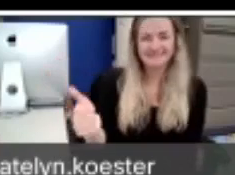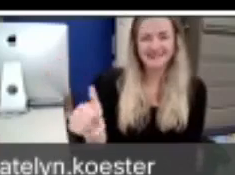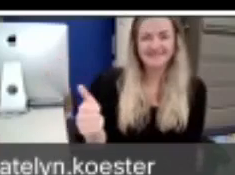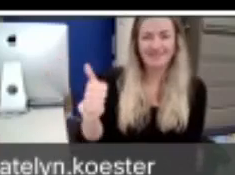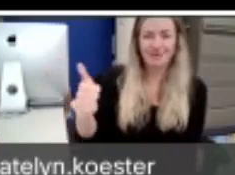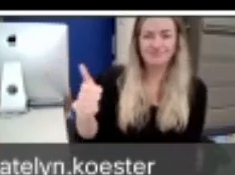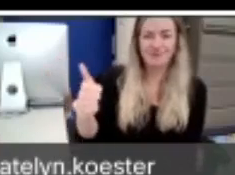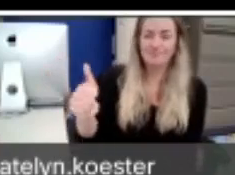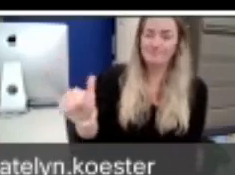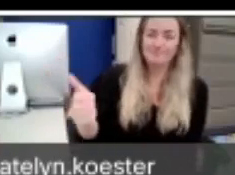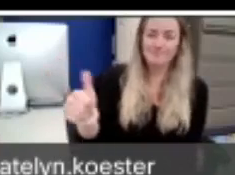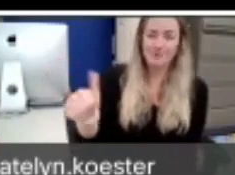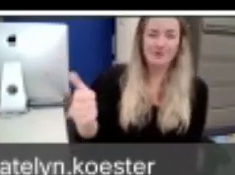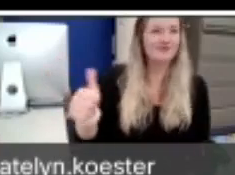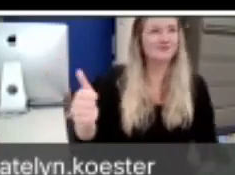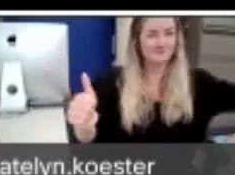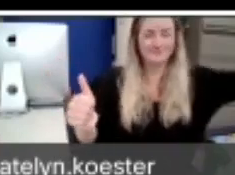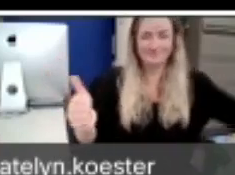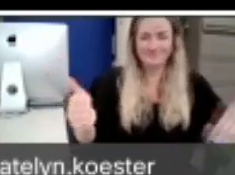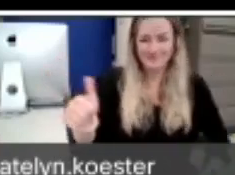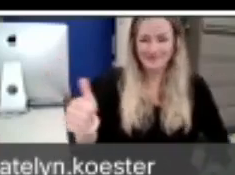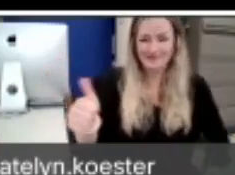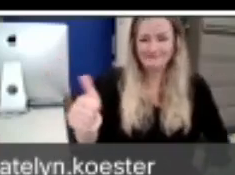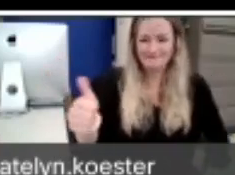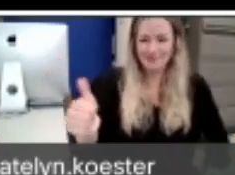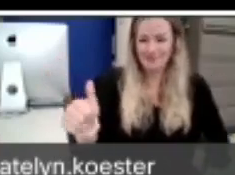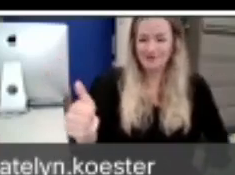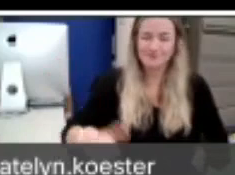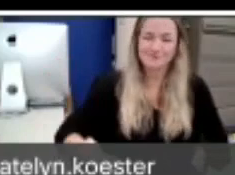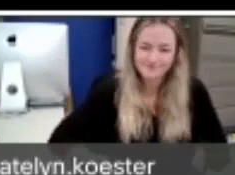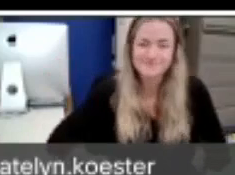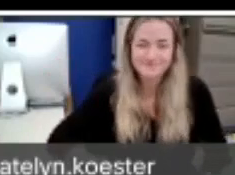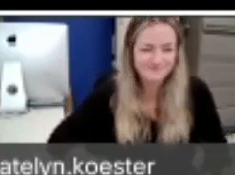And then 10, shake your thumbs up, 10.